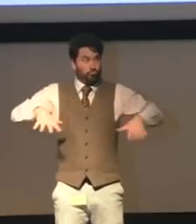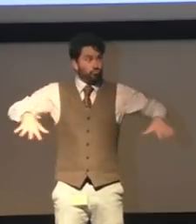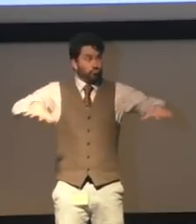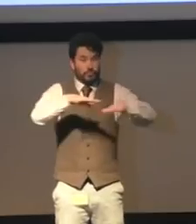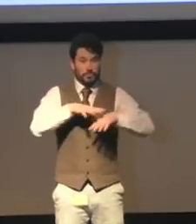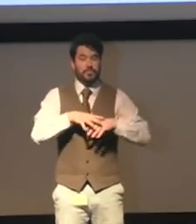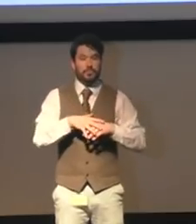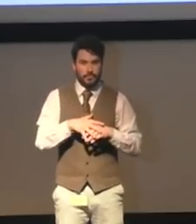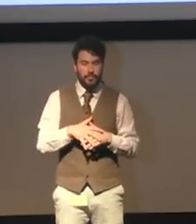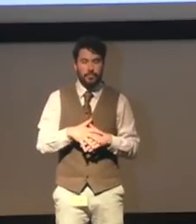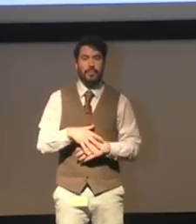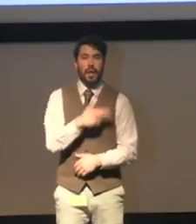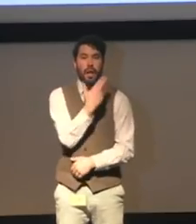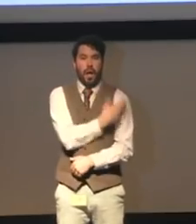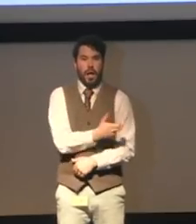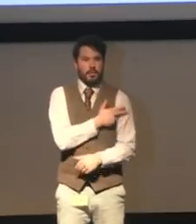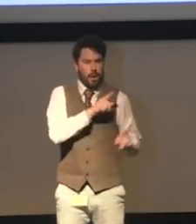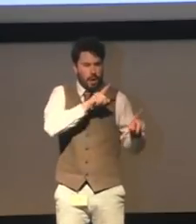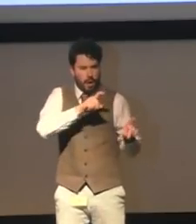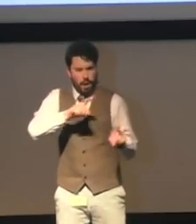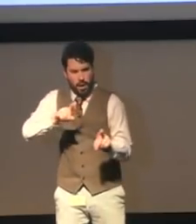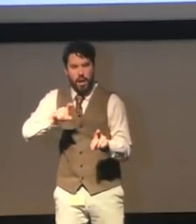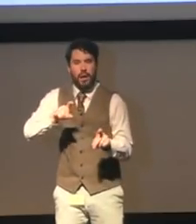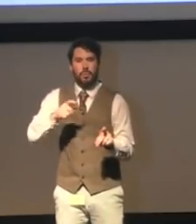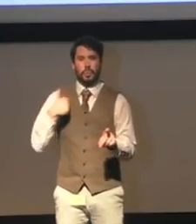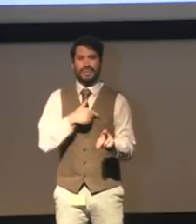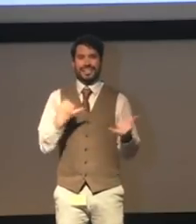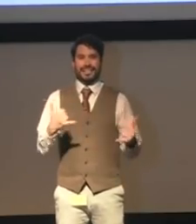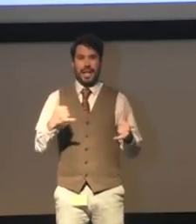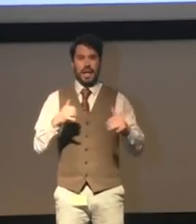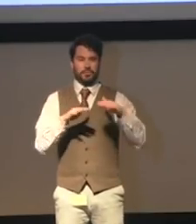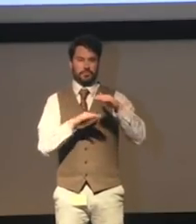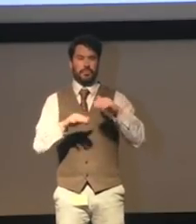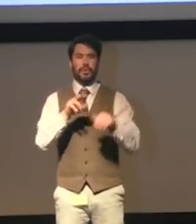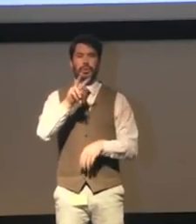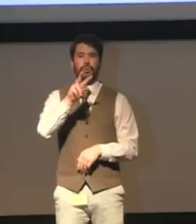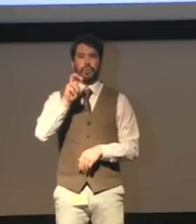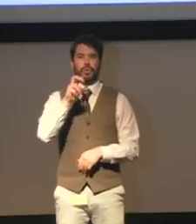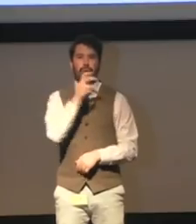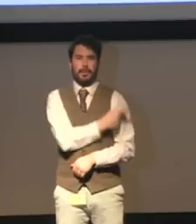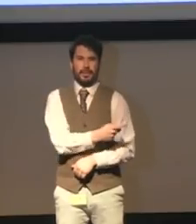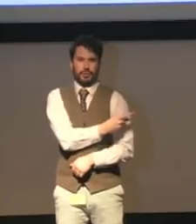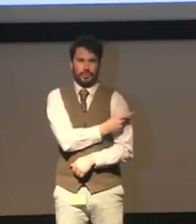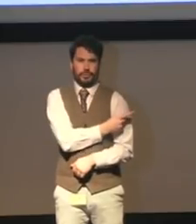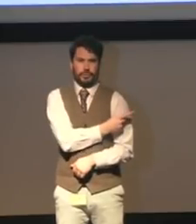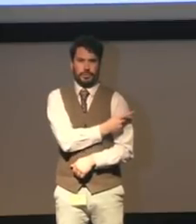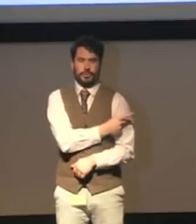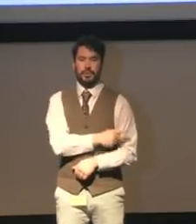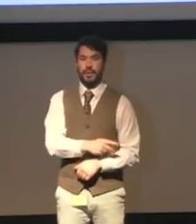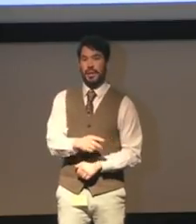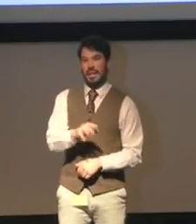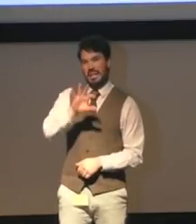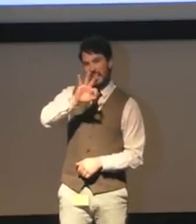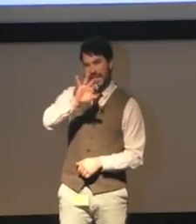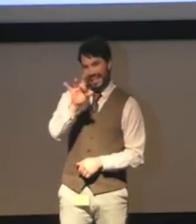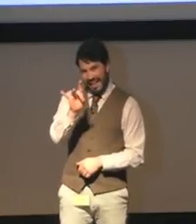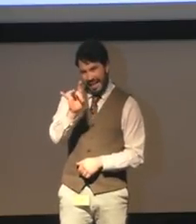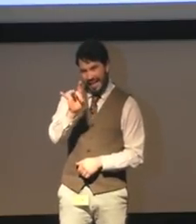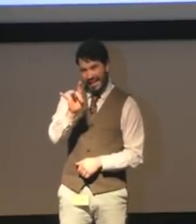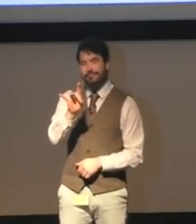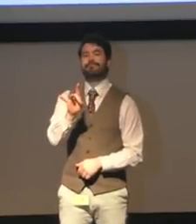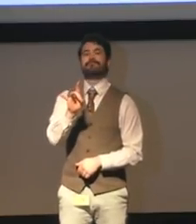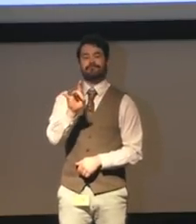have a census in the hospital of a little over 200 patients, and about half of those, 98, are currently in intensive